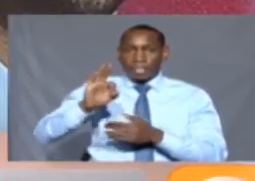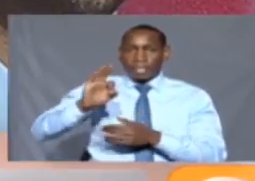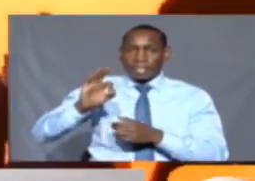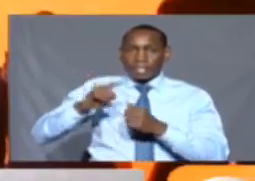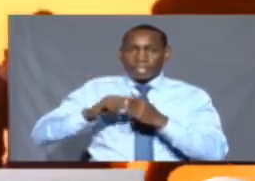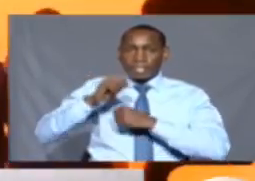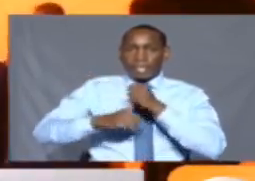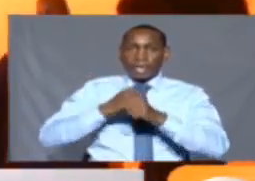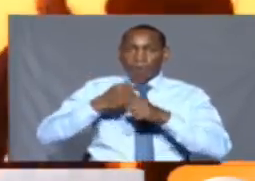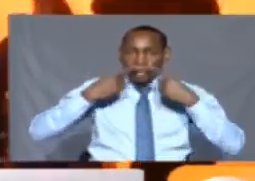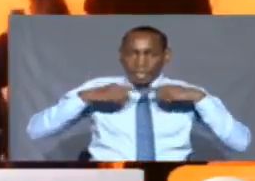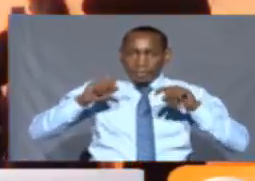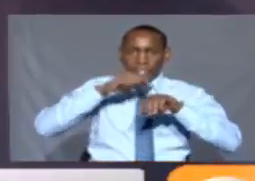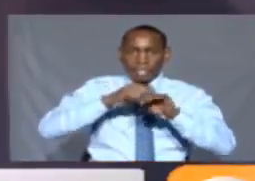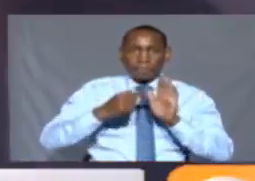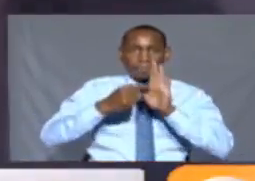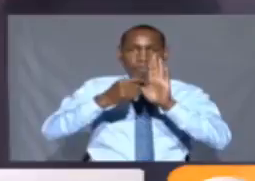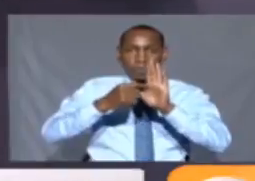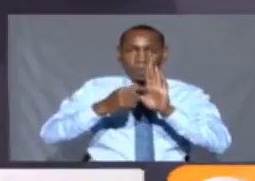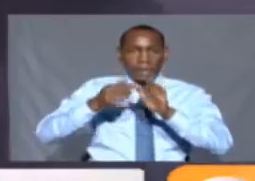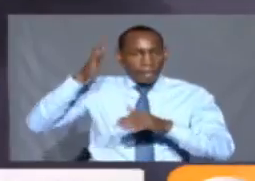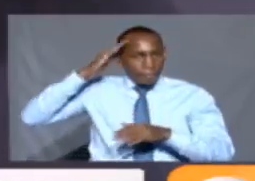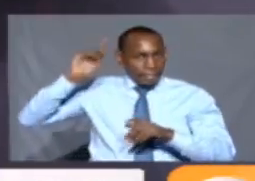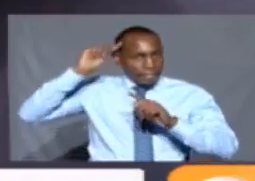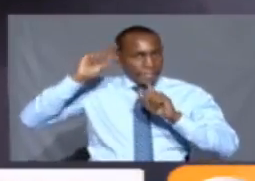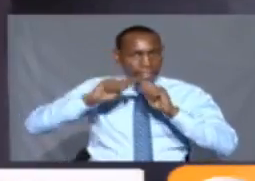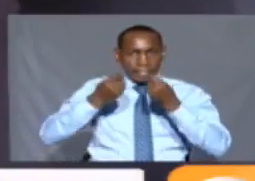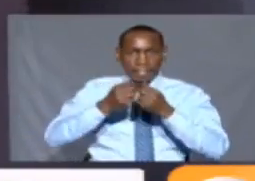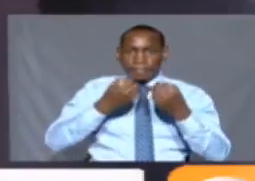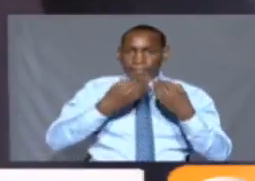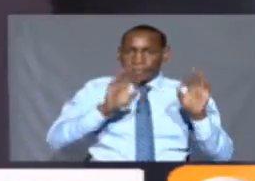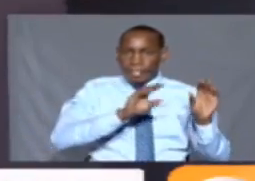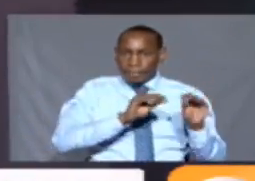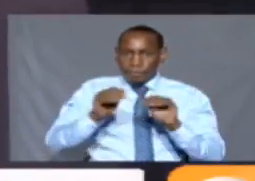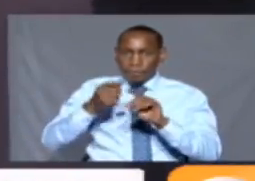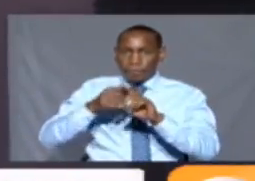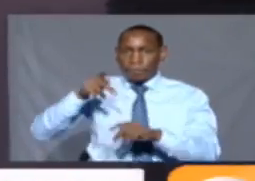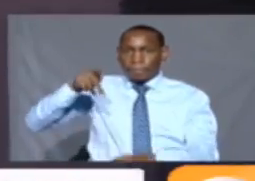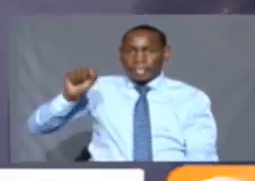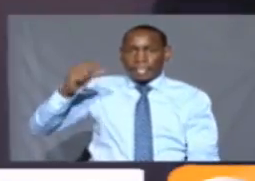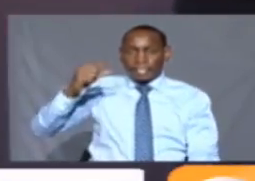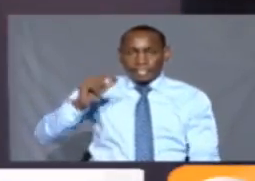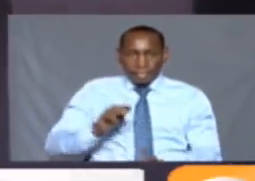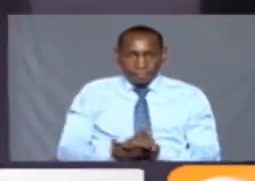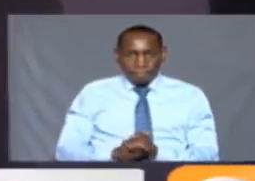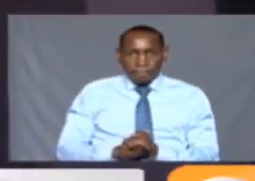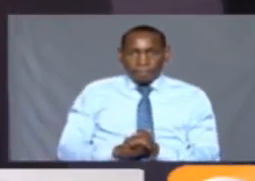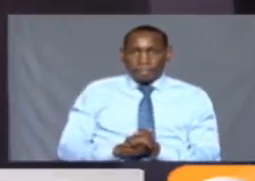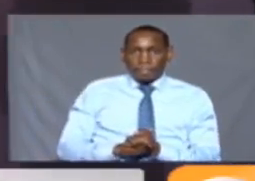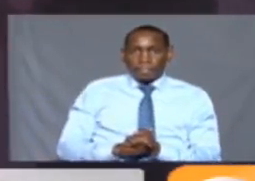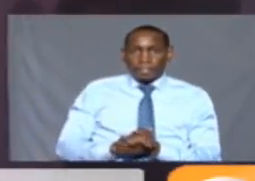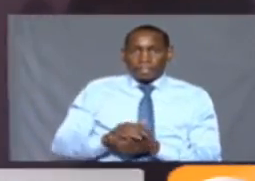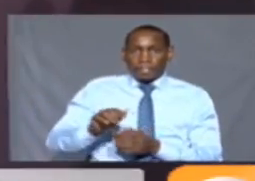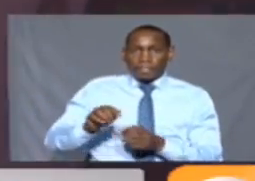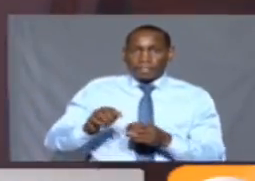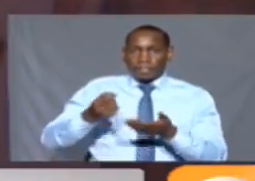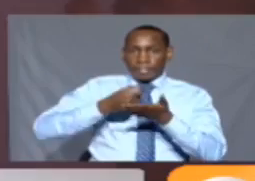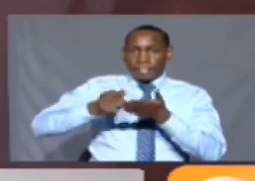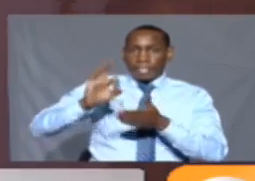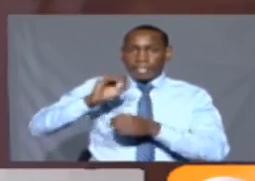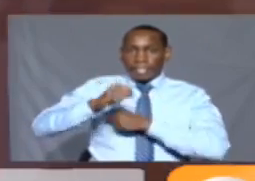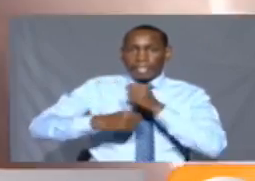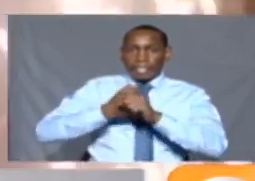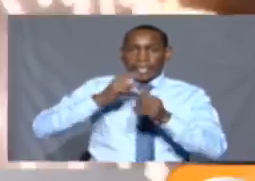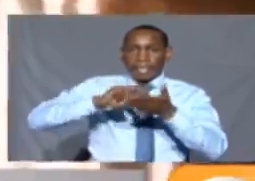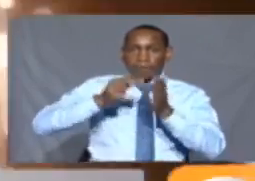announcement during his unveiling at Sao Paulo on a free transfer from Paris Saint-Germain. Alves has penned a three-year contract with the Brazilian